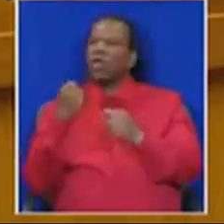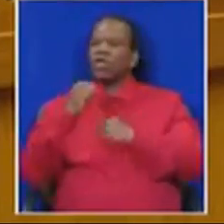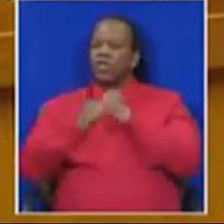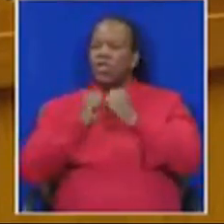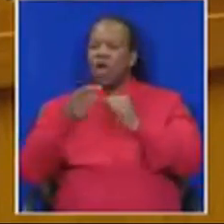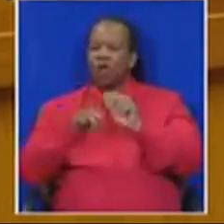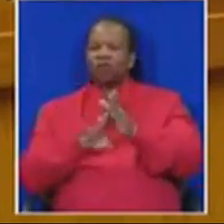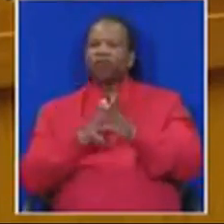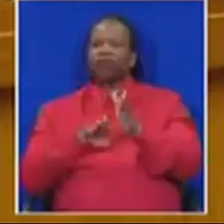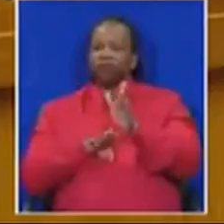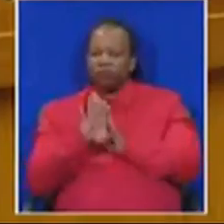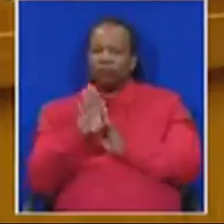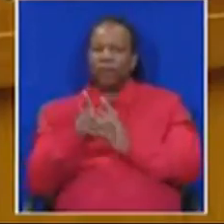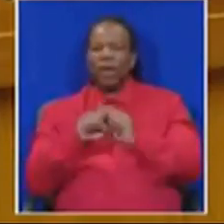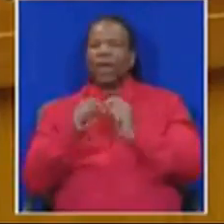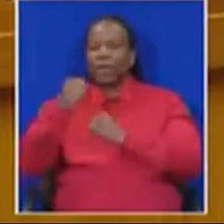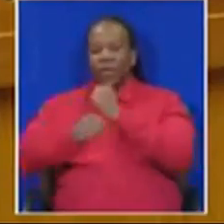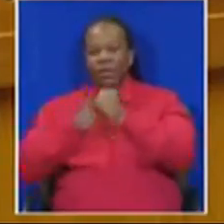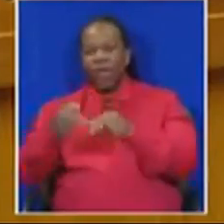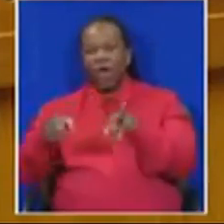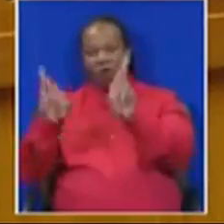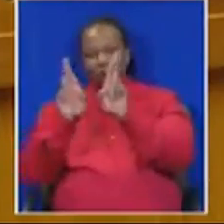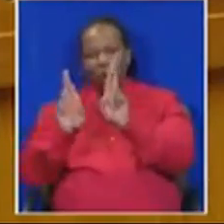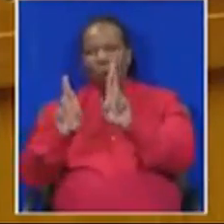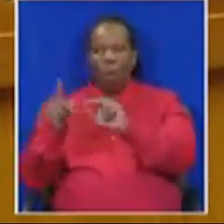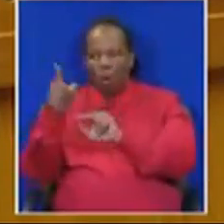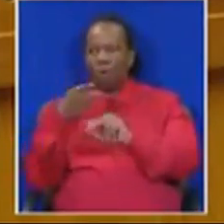a year of hope.